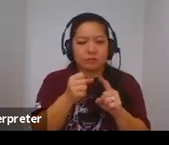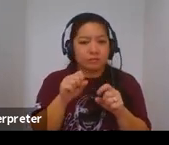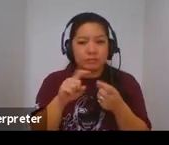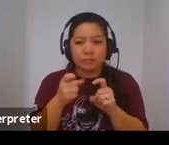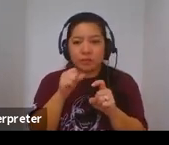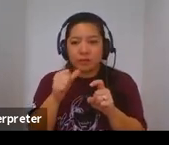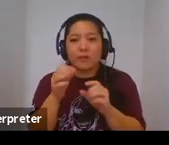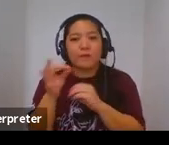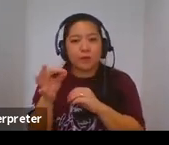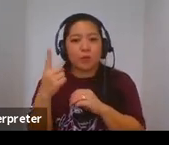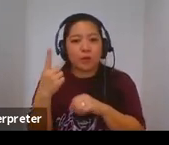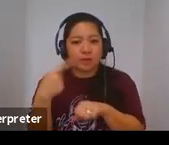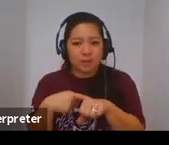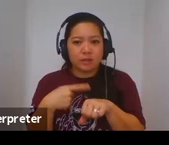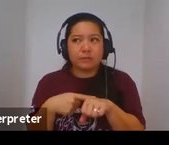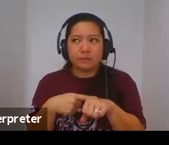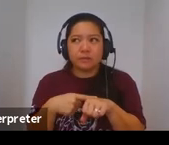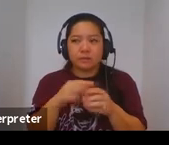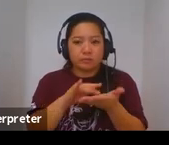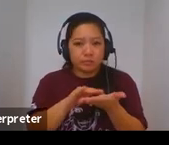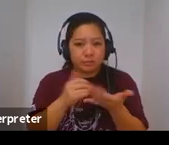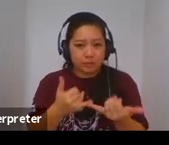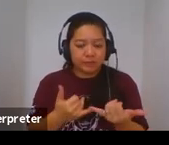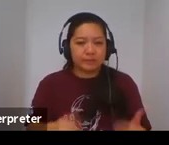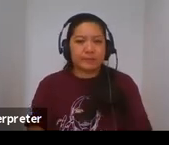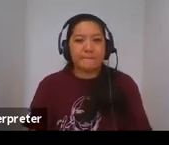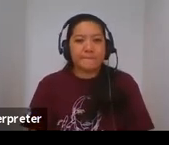than just a one-time calculation.